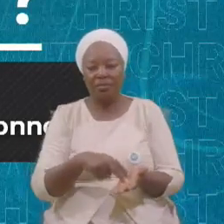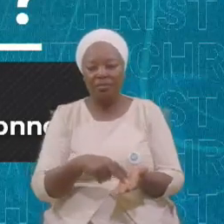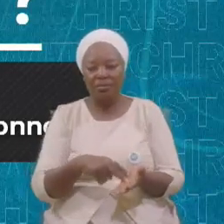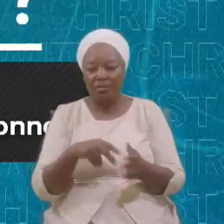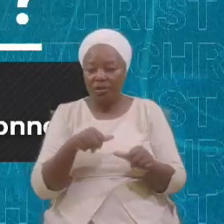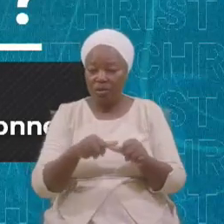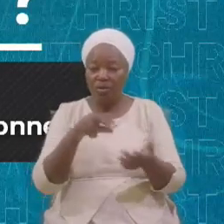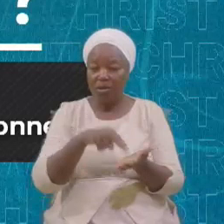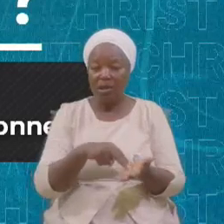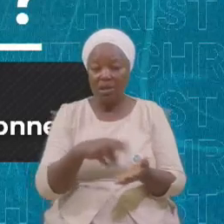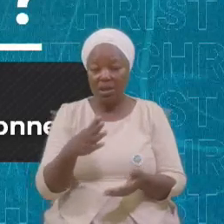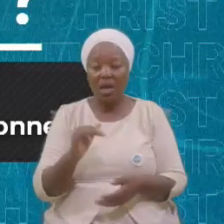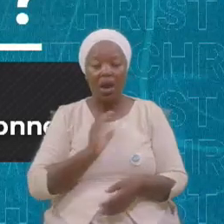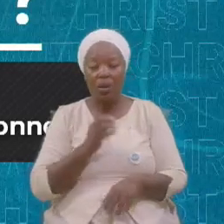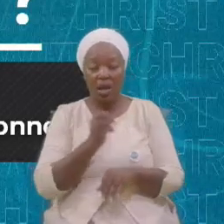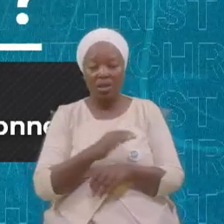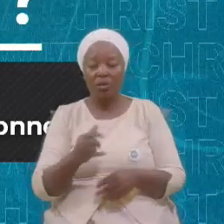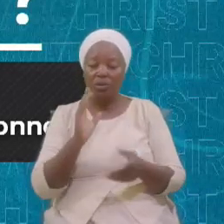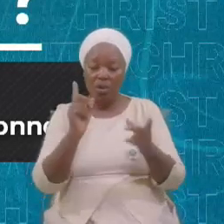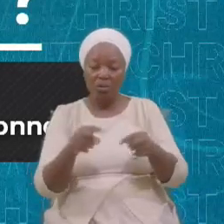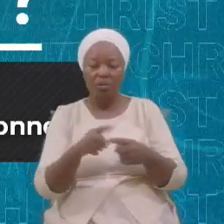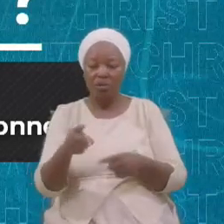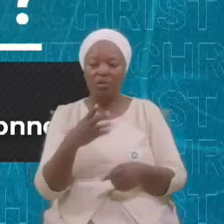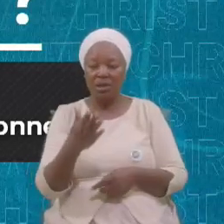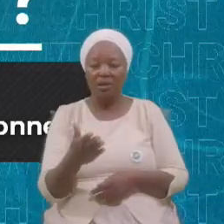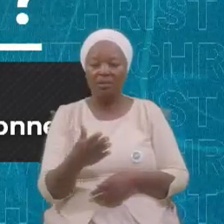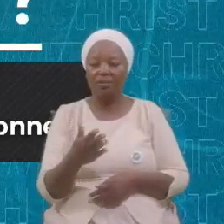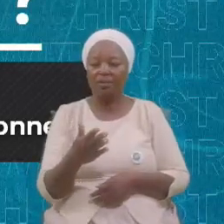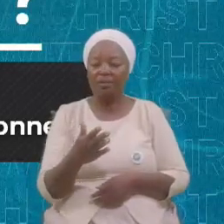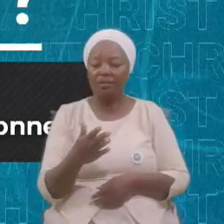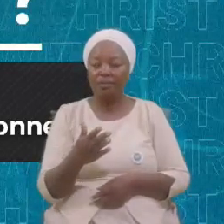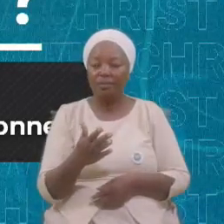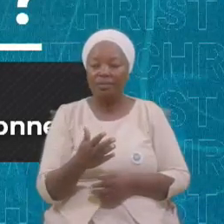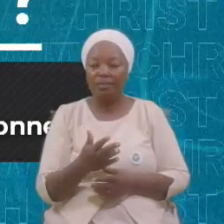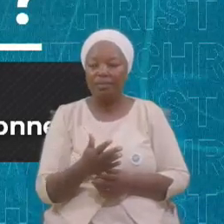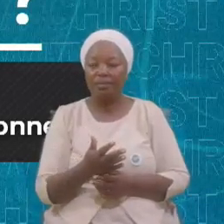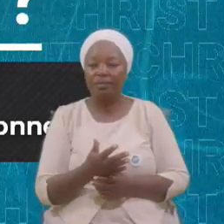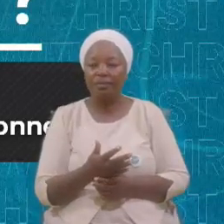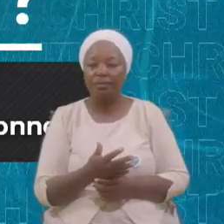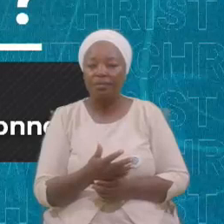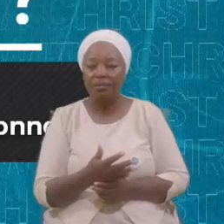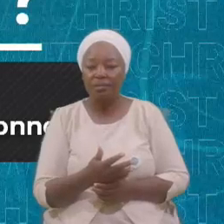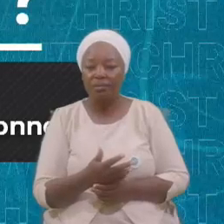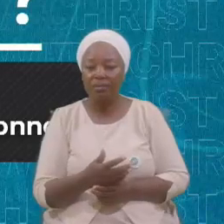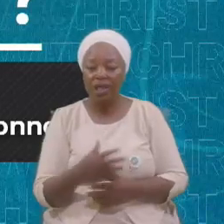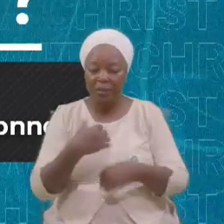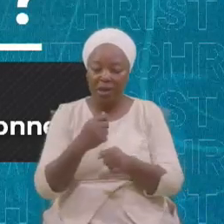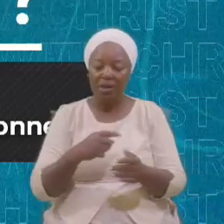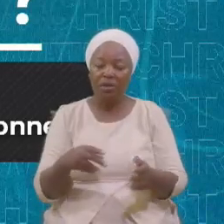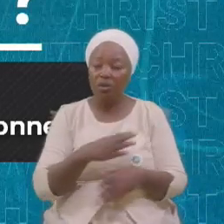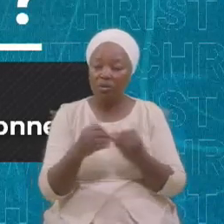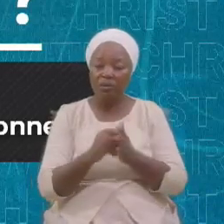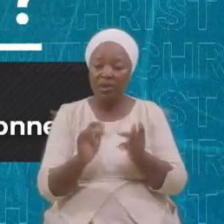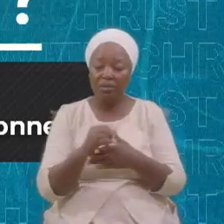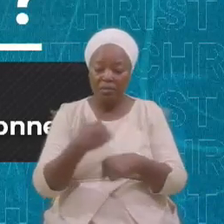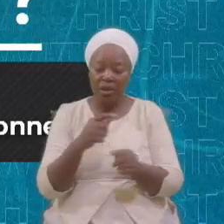Let our counselors now get to all the people making the decision tonight. No one